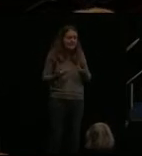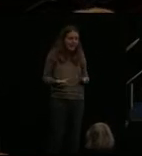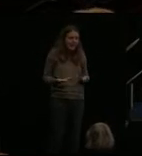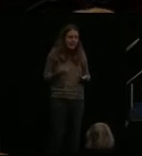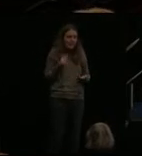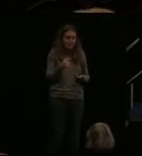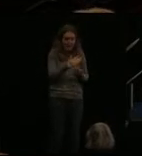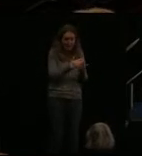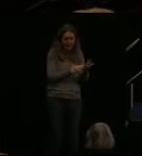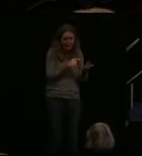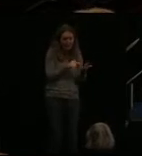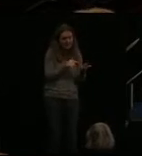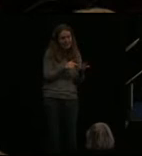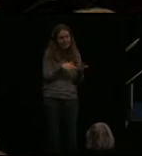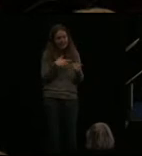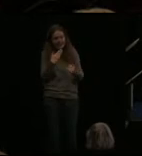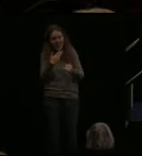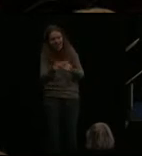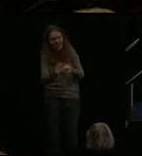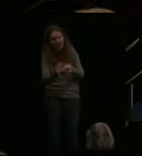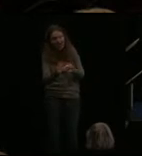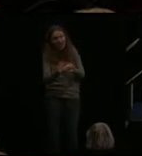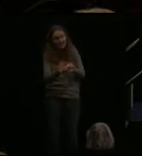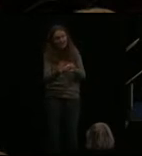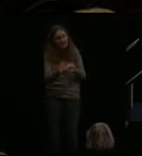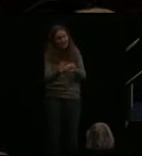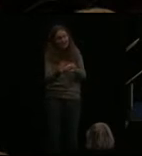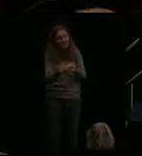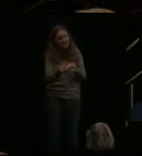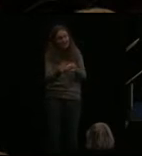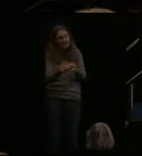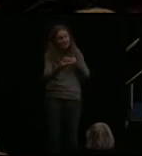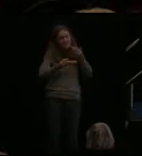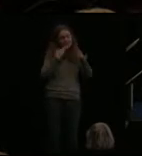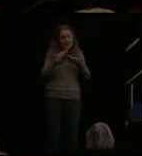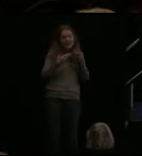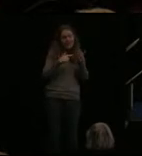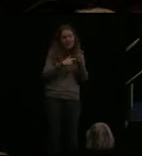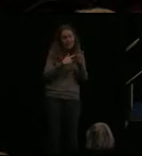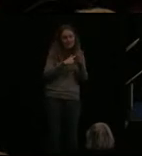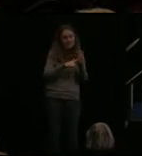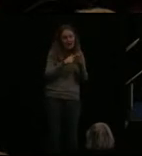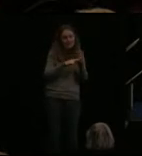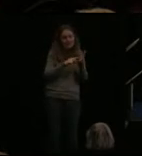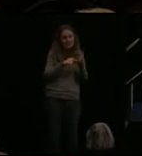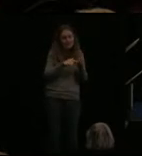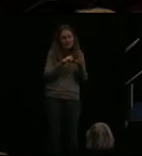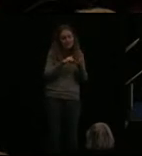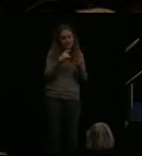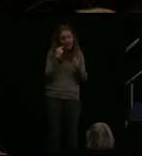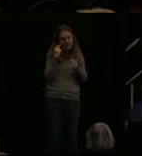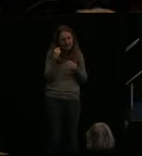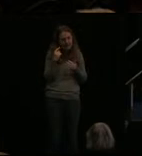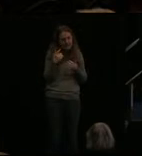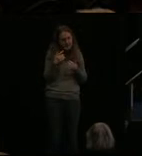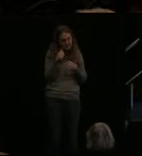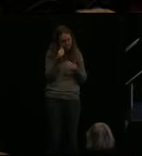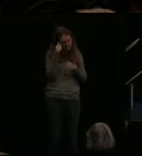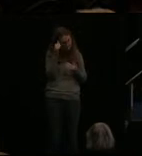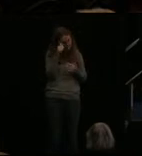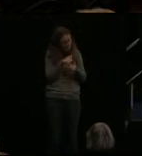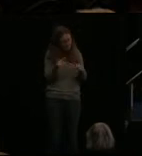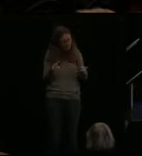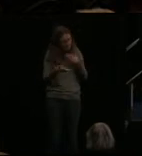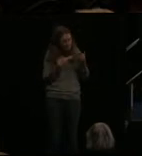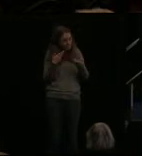that passage comes at the end of the parable of the talents. We're all very familiar with the parable of the talents,